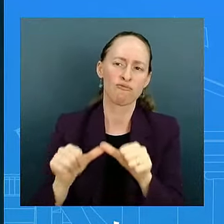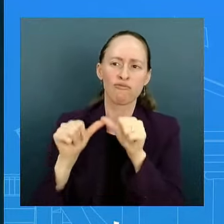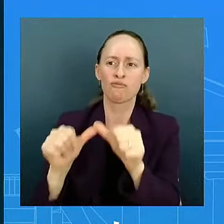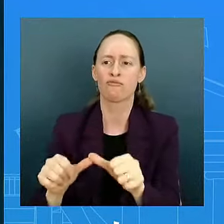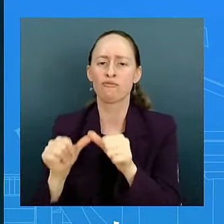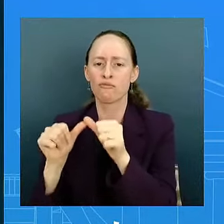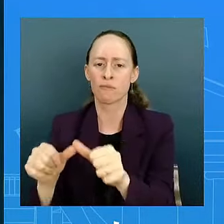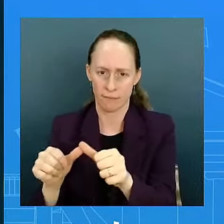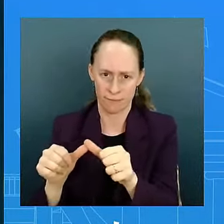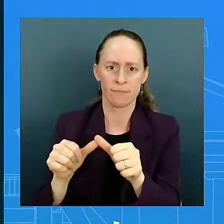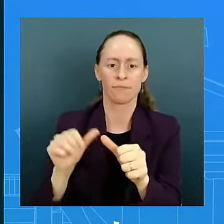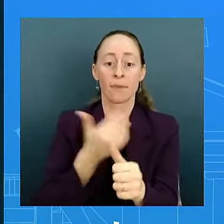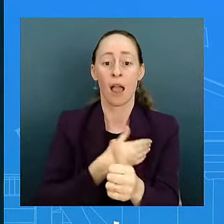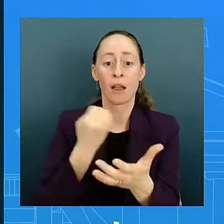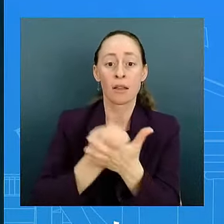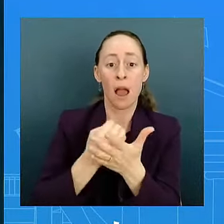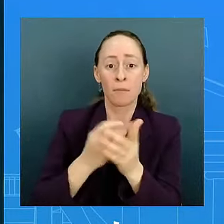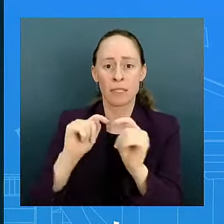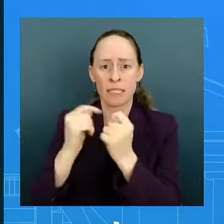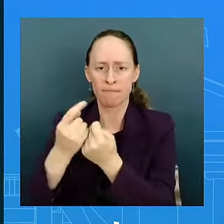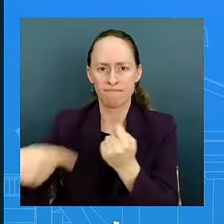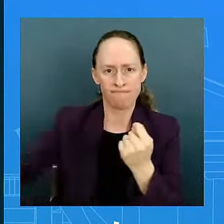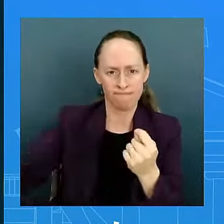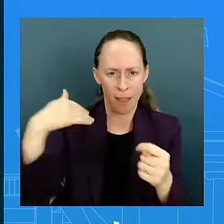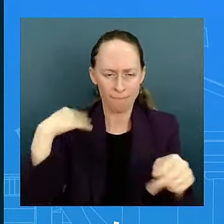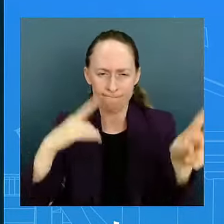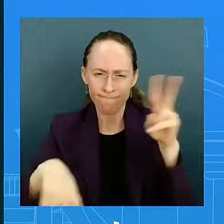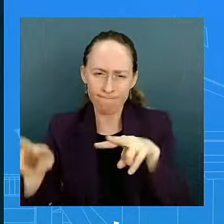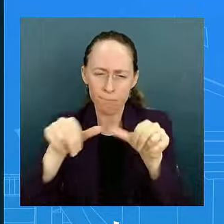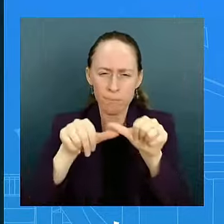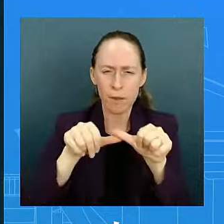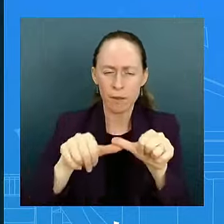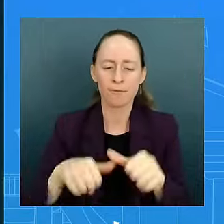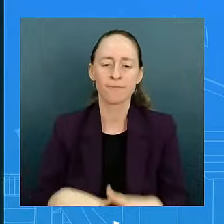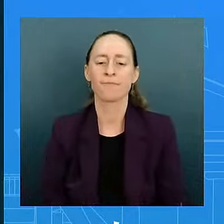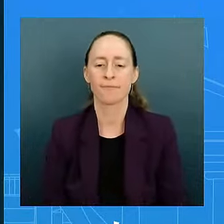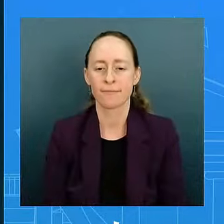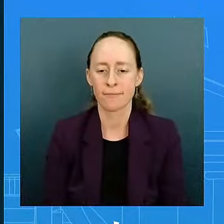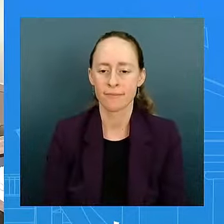the situations that have developed over the last 24 hours or so. Okay.